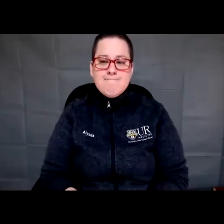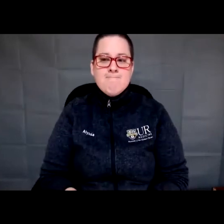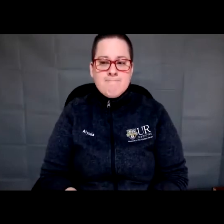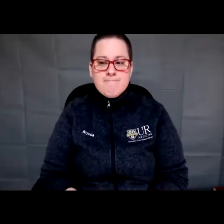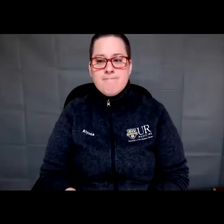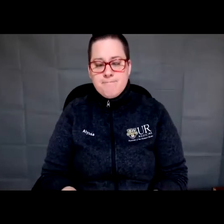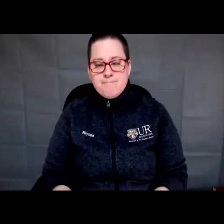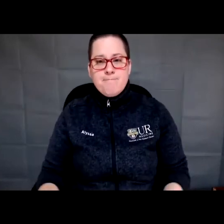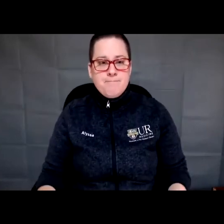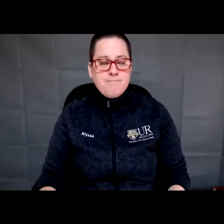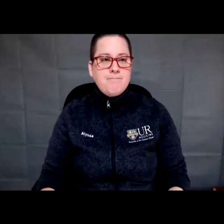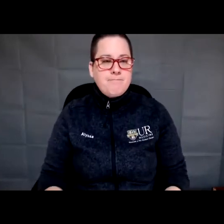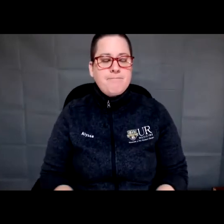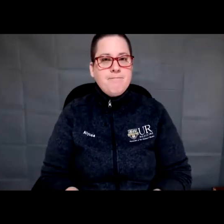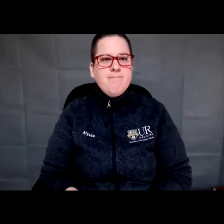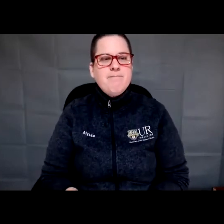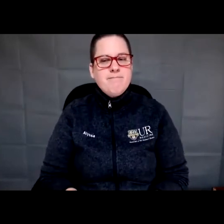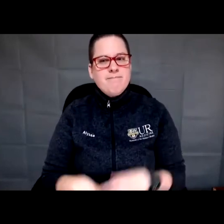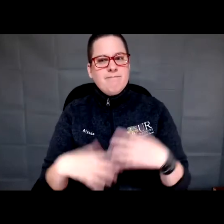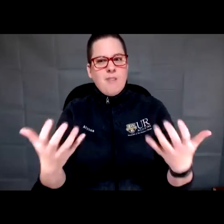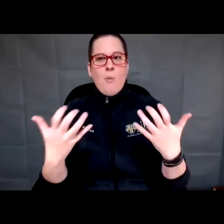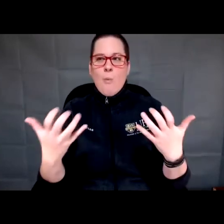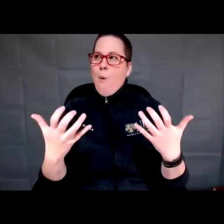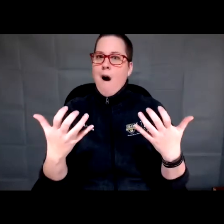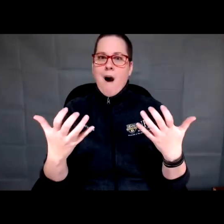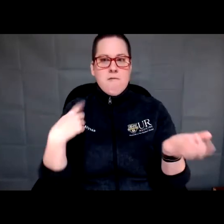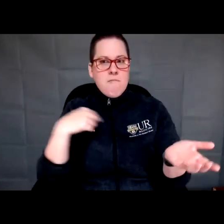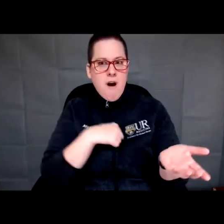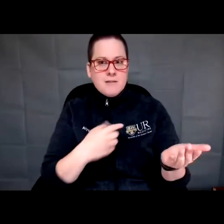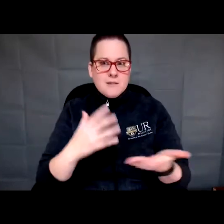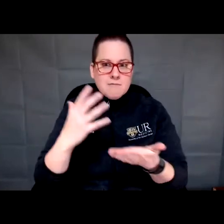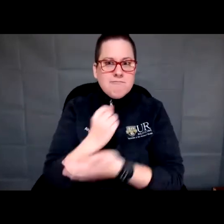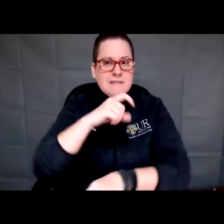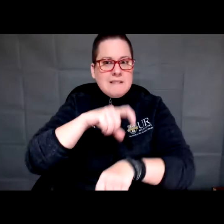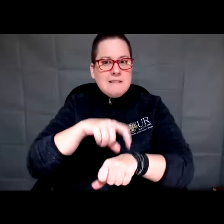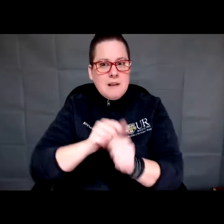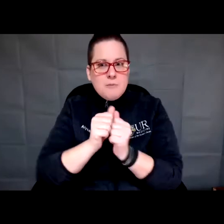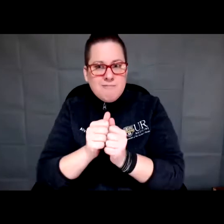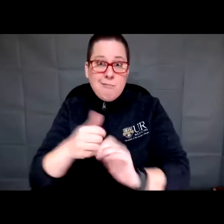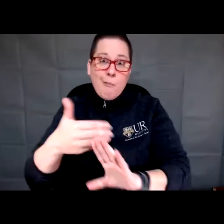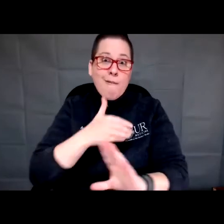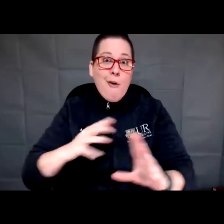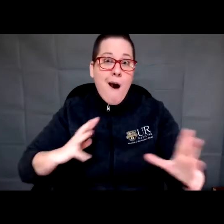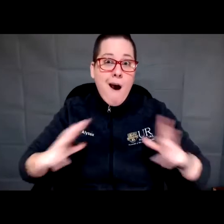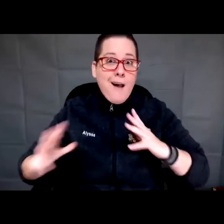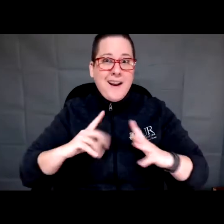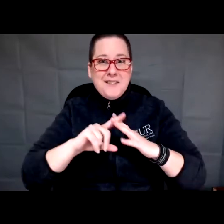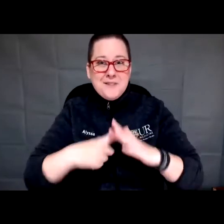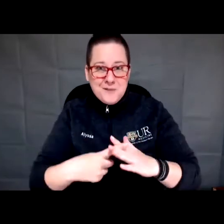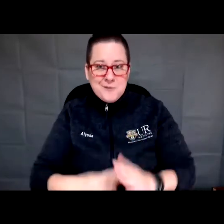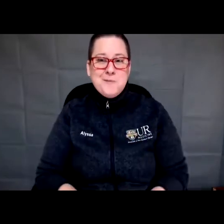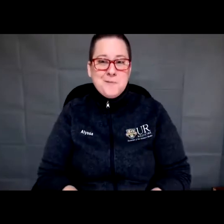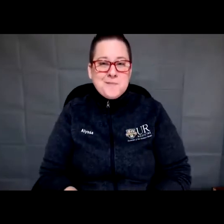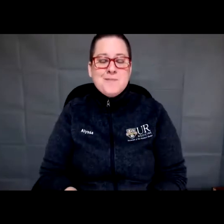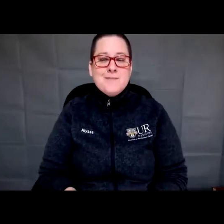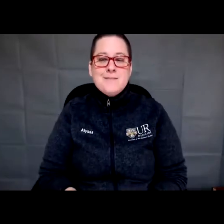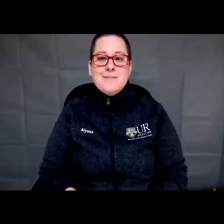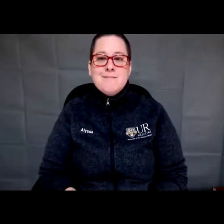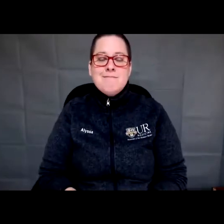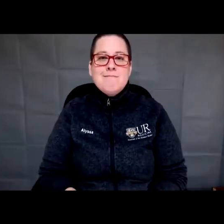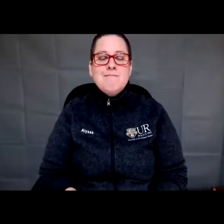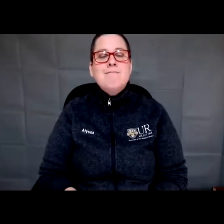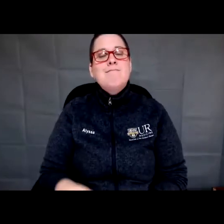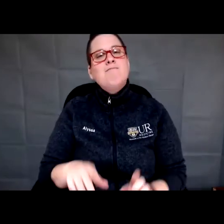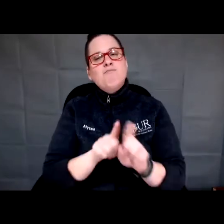Certainly wanted to make sure that we got together before the holidays are upon us. And wanted to